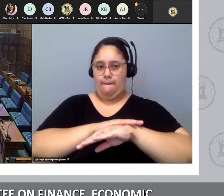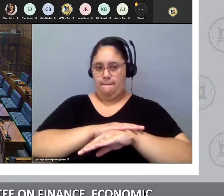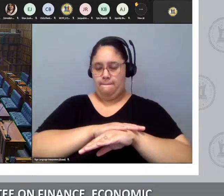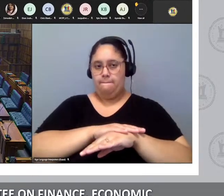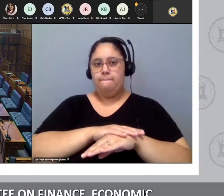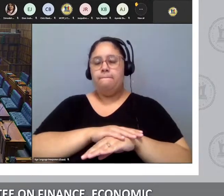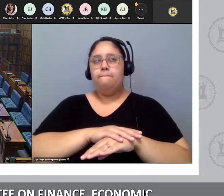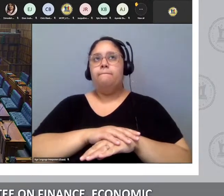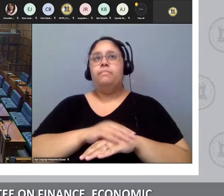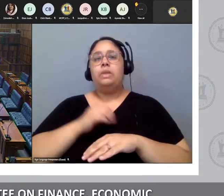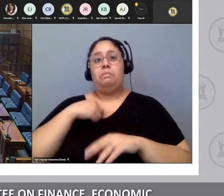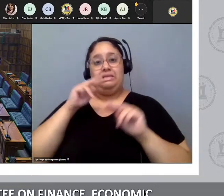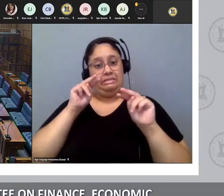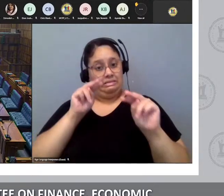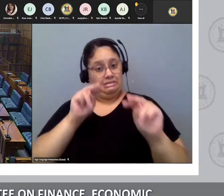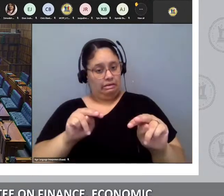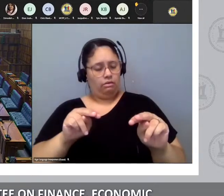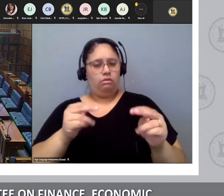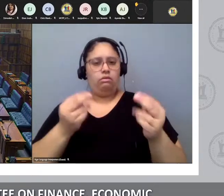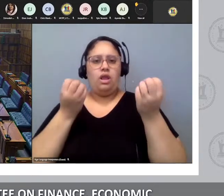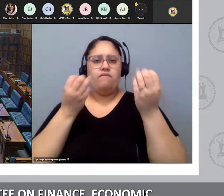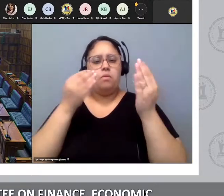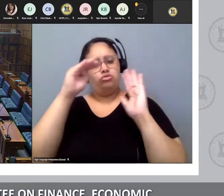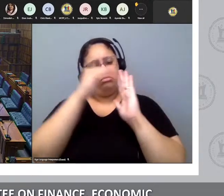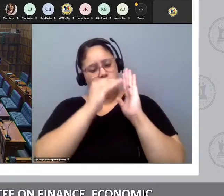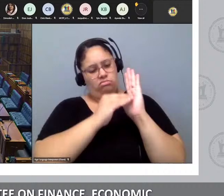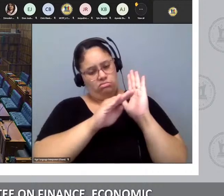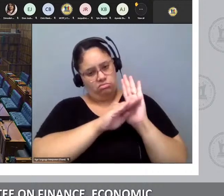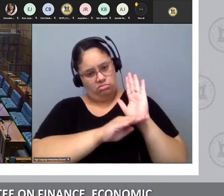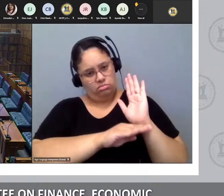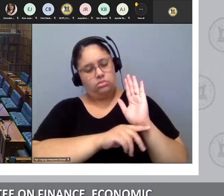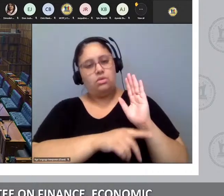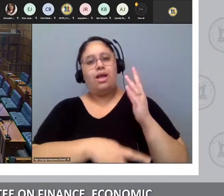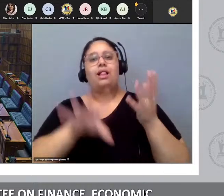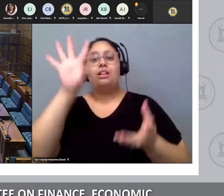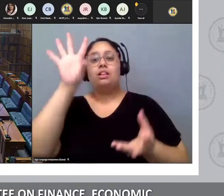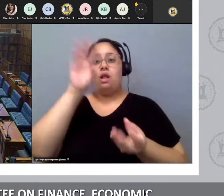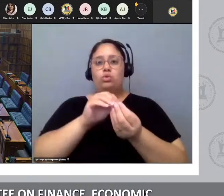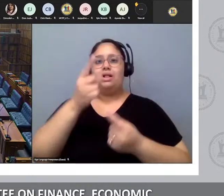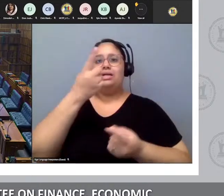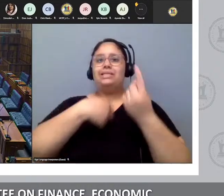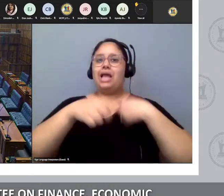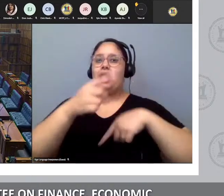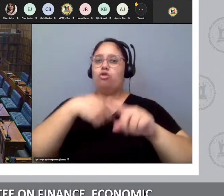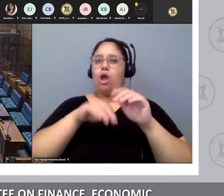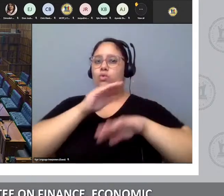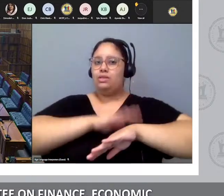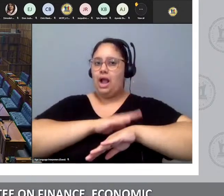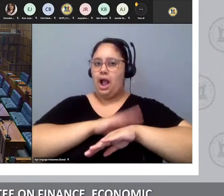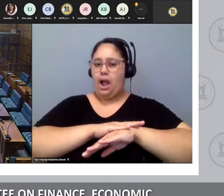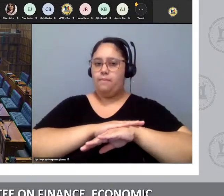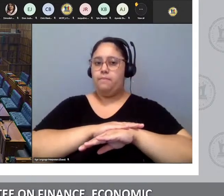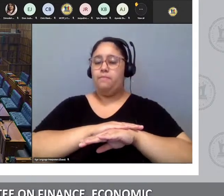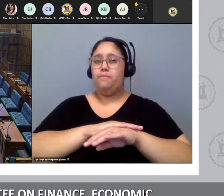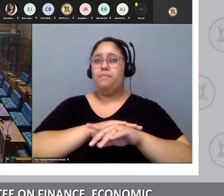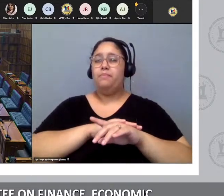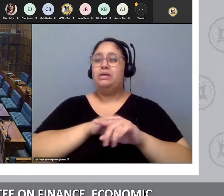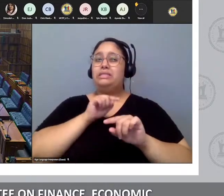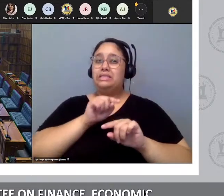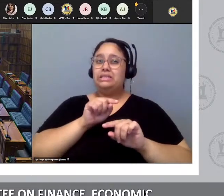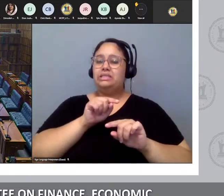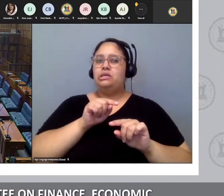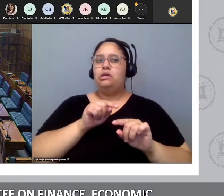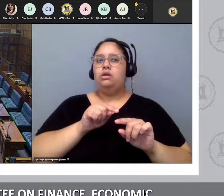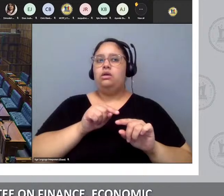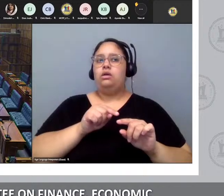been collecting is that there's a trend that total turnaround time reaches up to four times the target over um